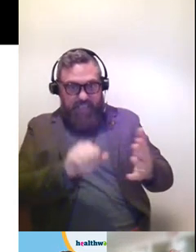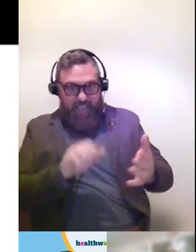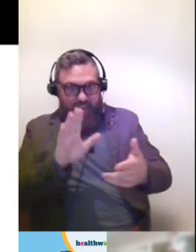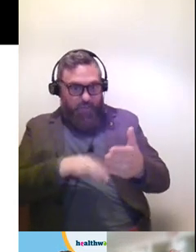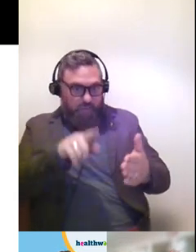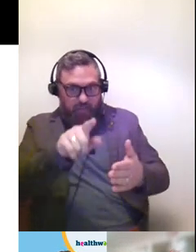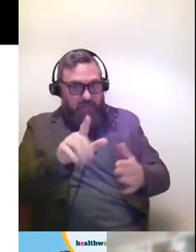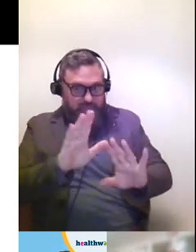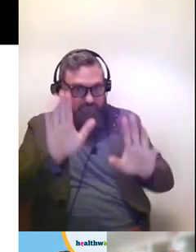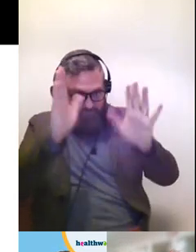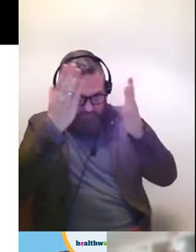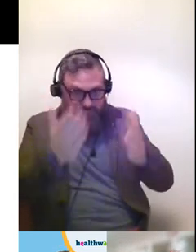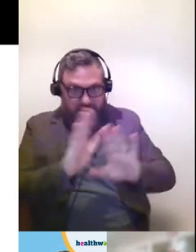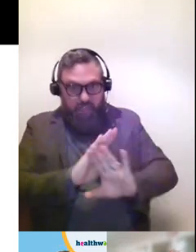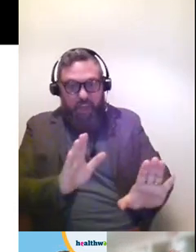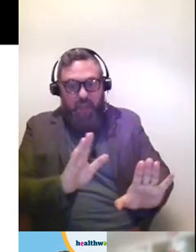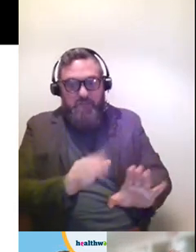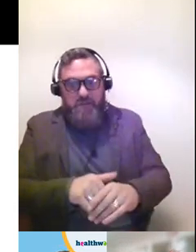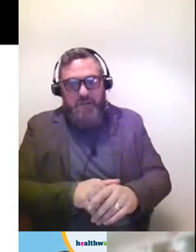are. But